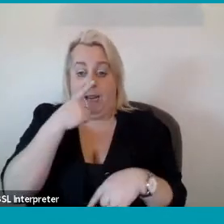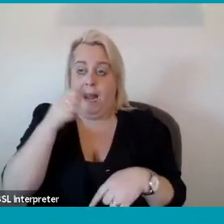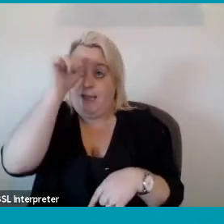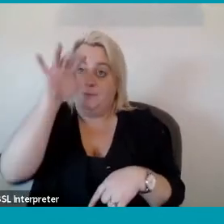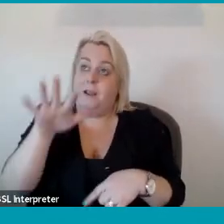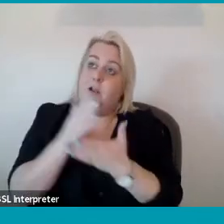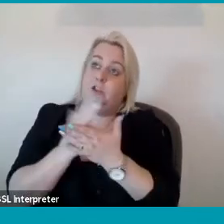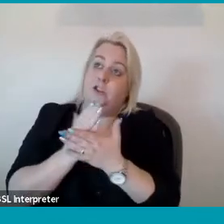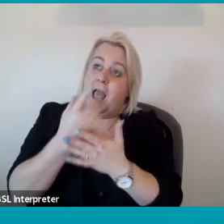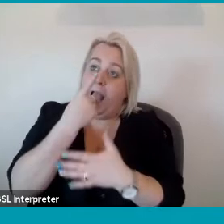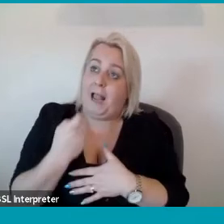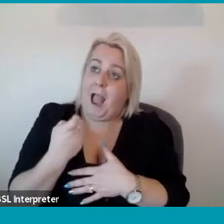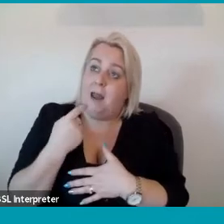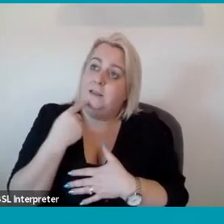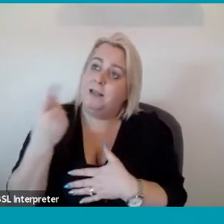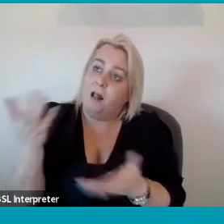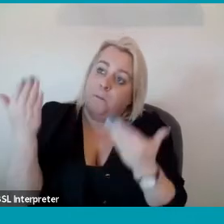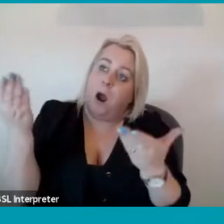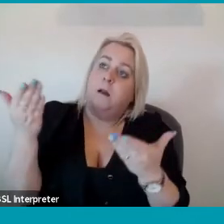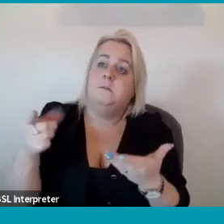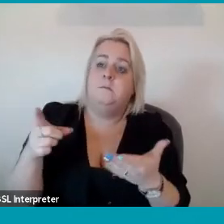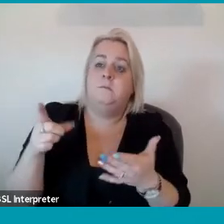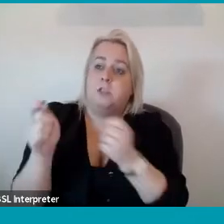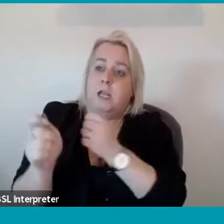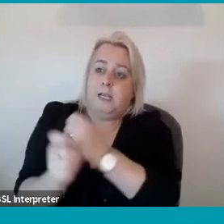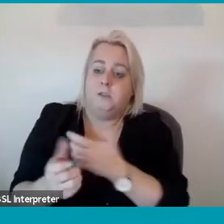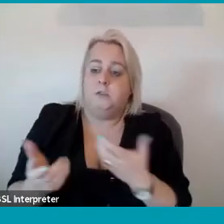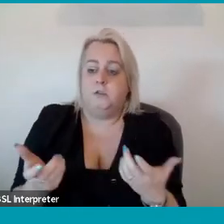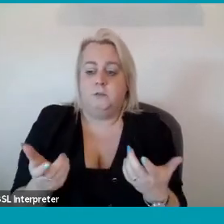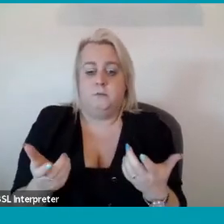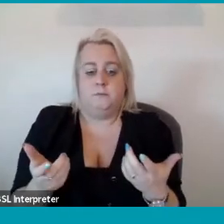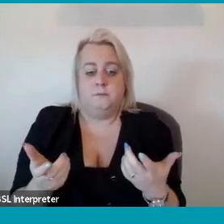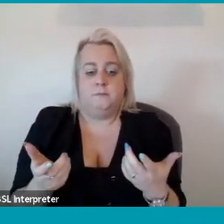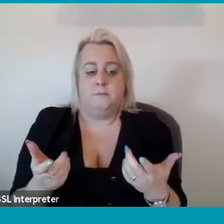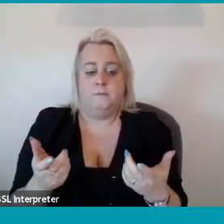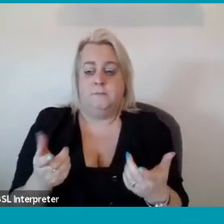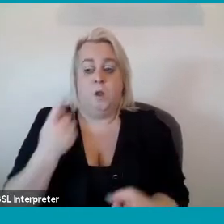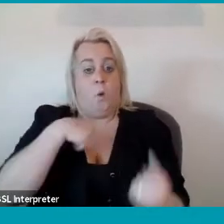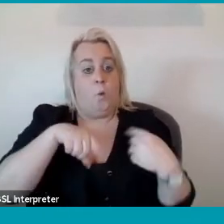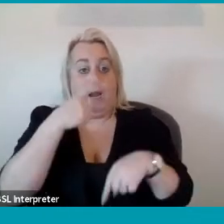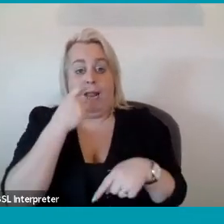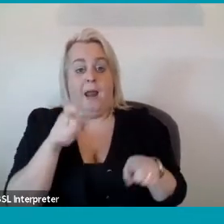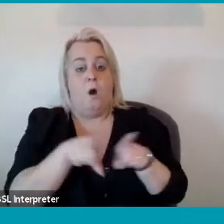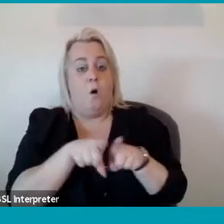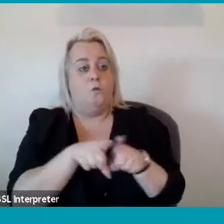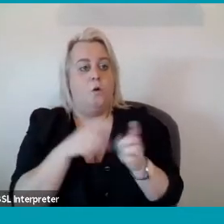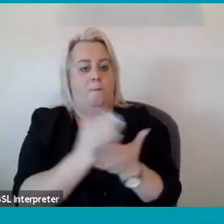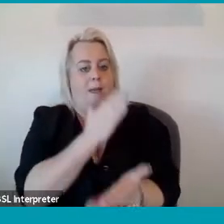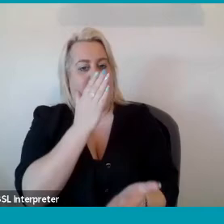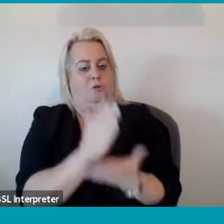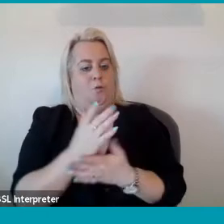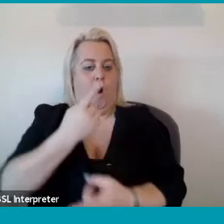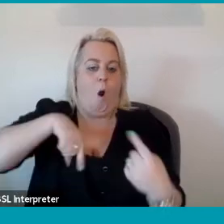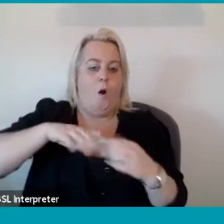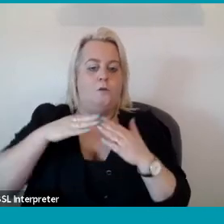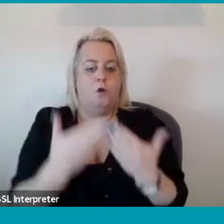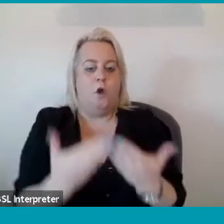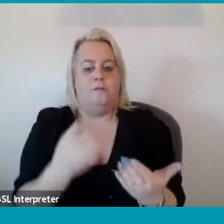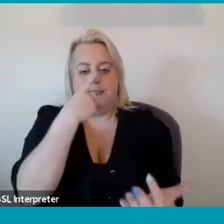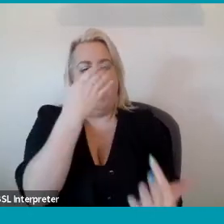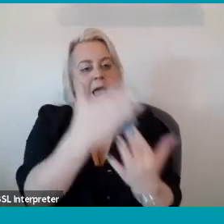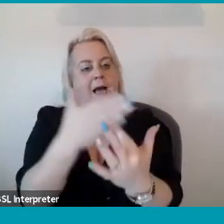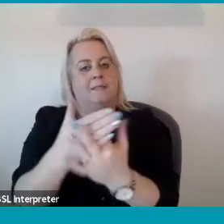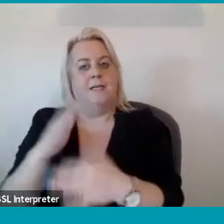we're a public sector organisation, we need to make sure that the services that we deliver are accessible to all of the residents that we're there to